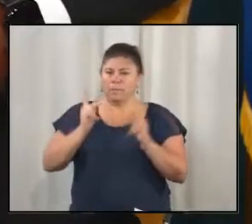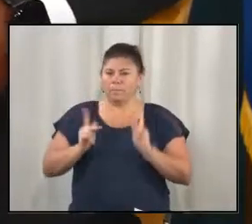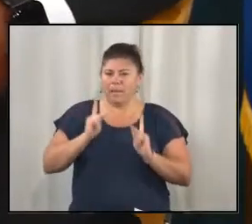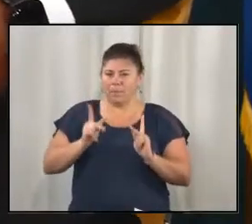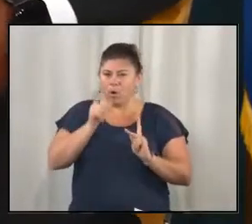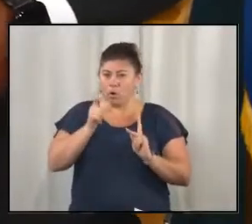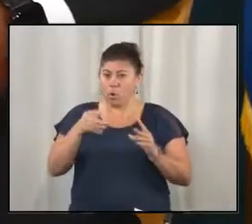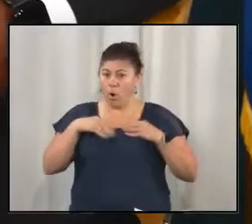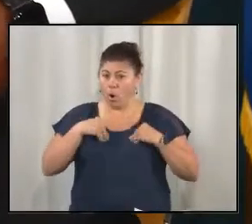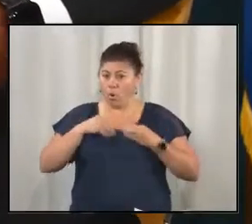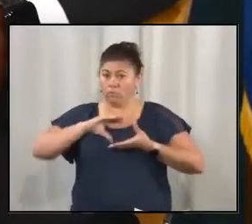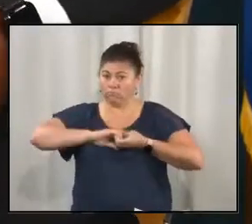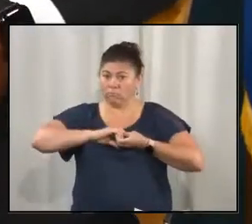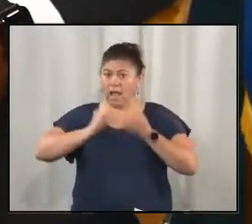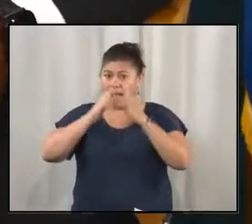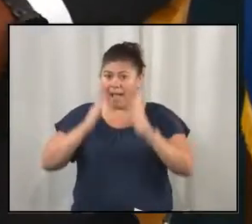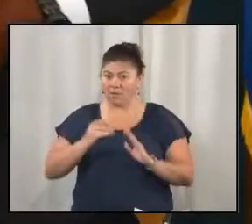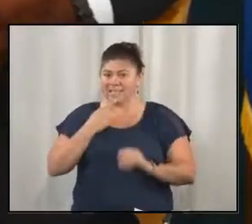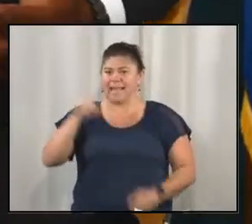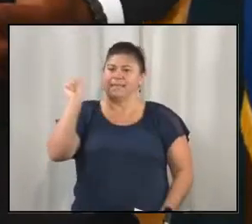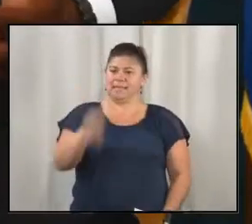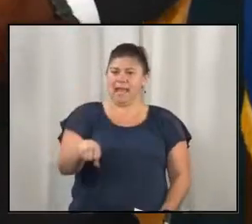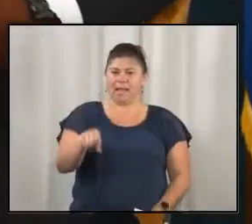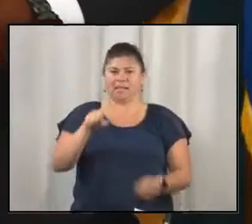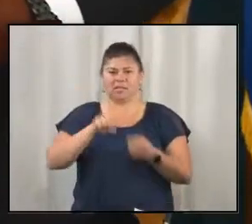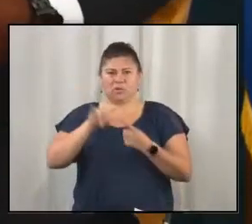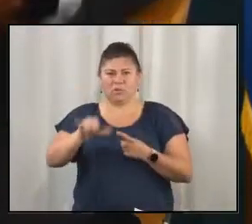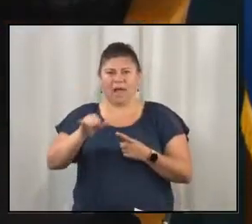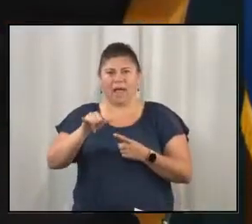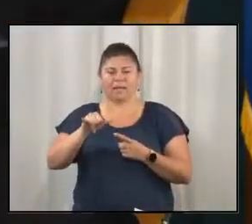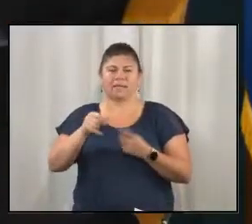We'll be a part of the solution in our backyard. And all this